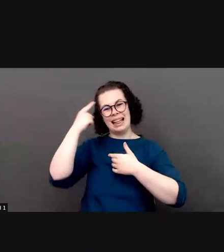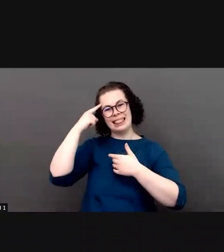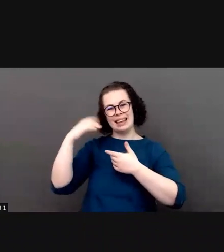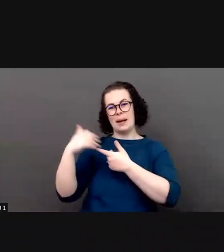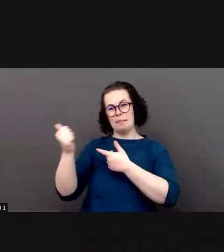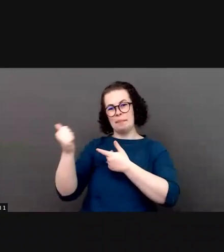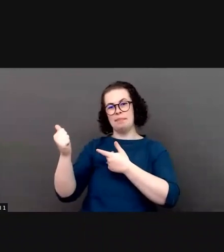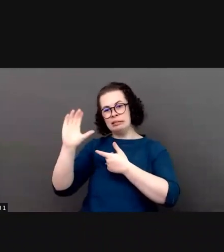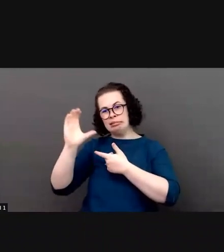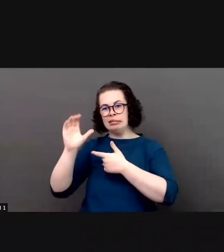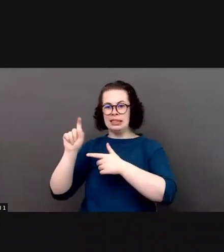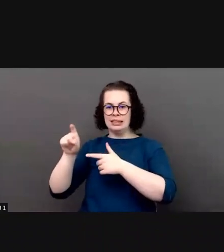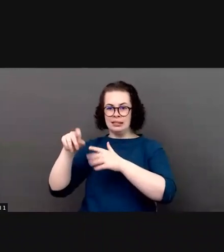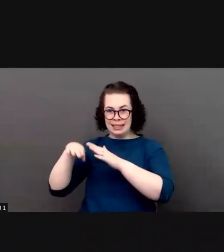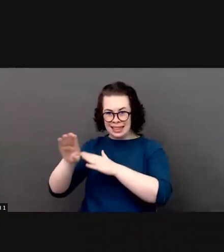Sorry.